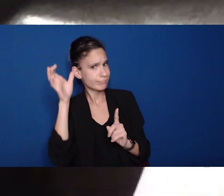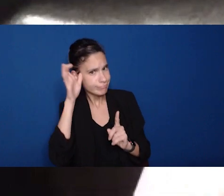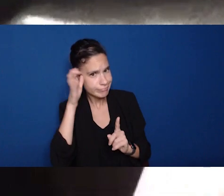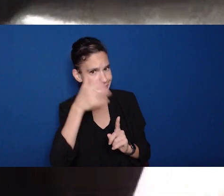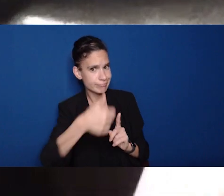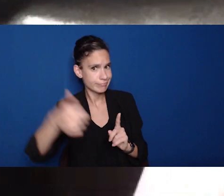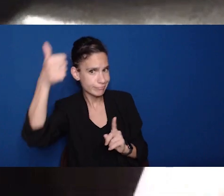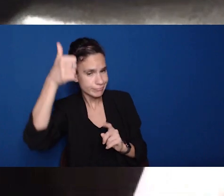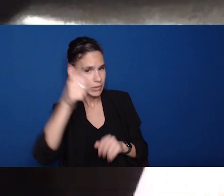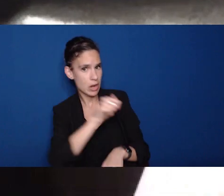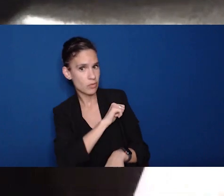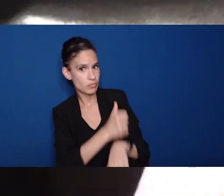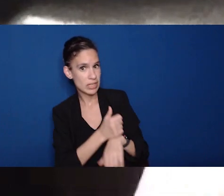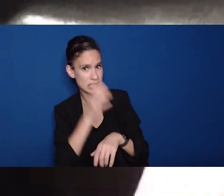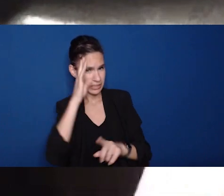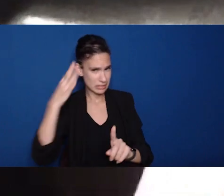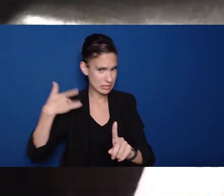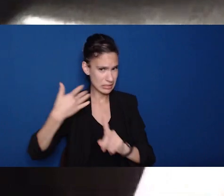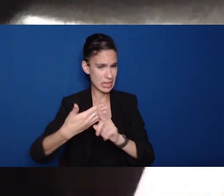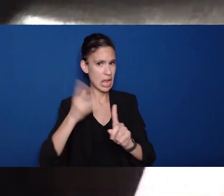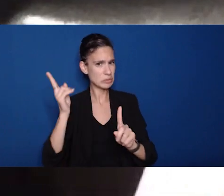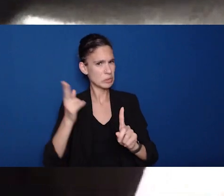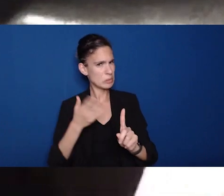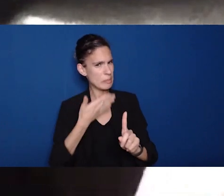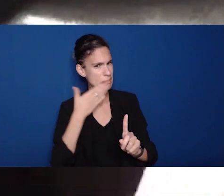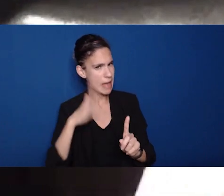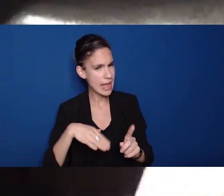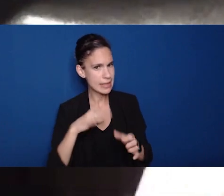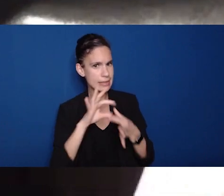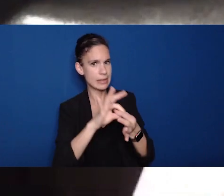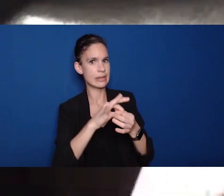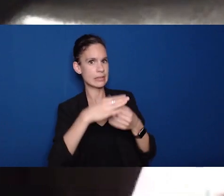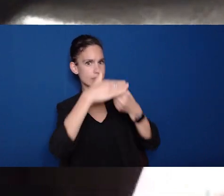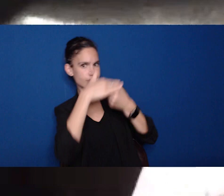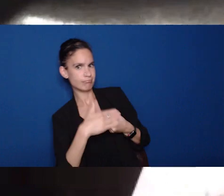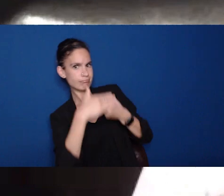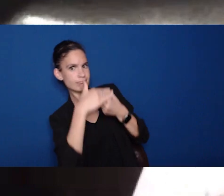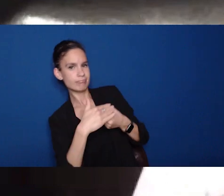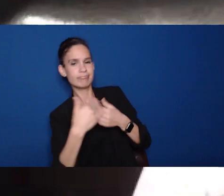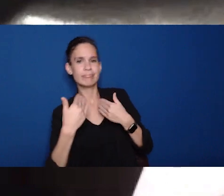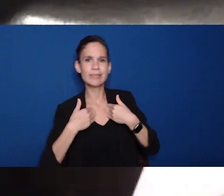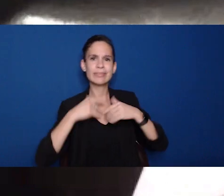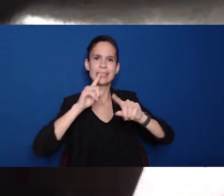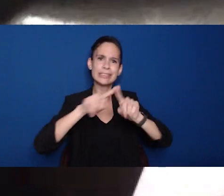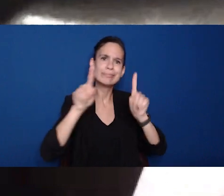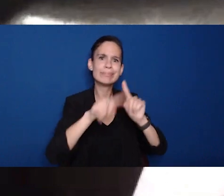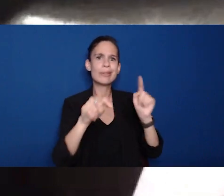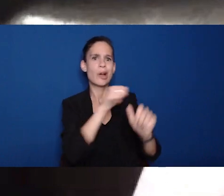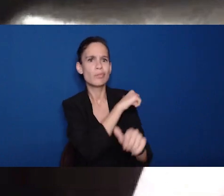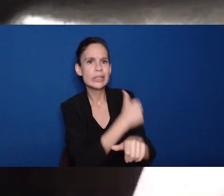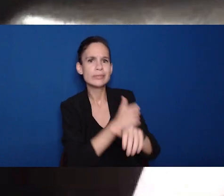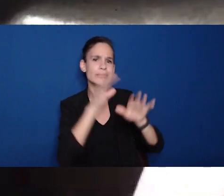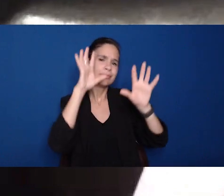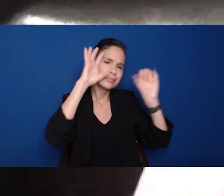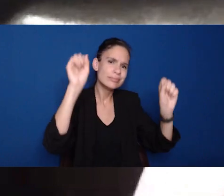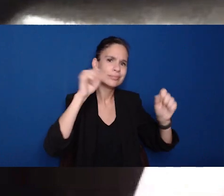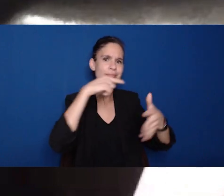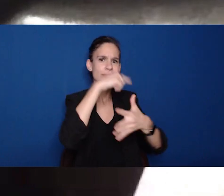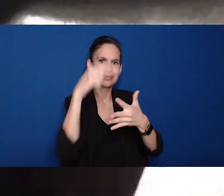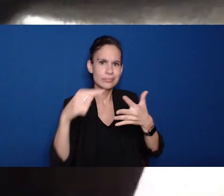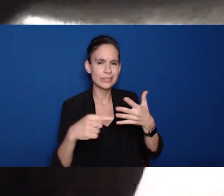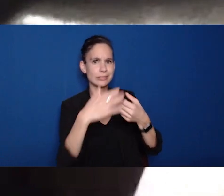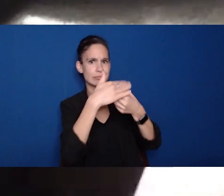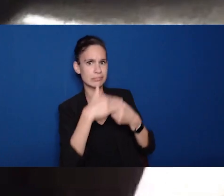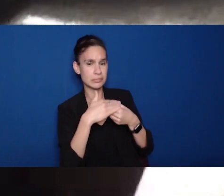We've had a history of how we feel about authority in Zimbabwe. And we've had different authorities, right? So